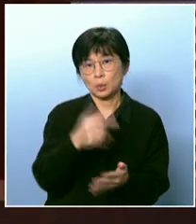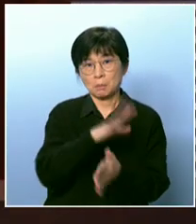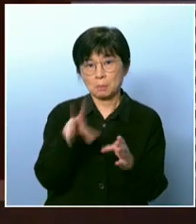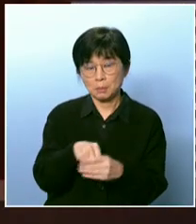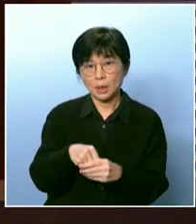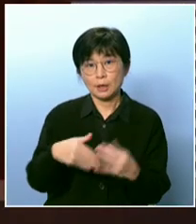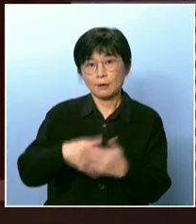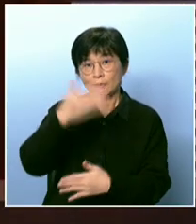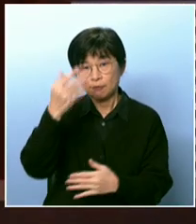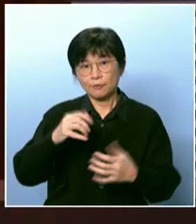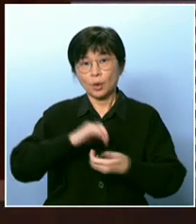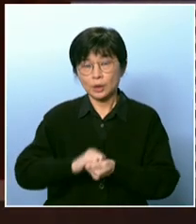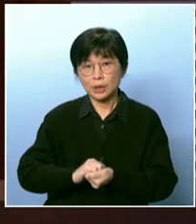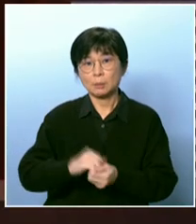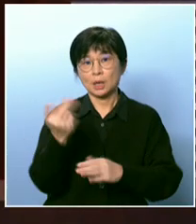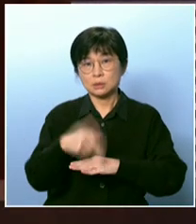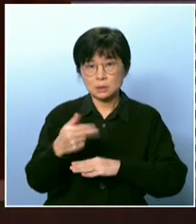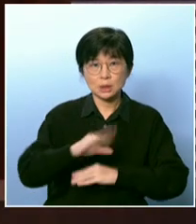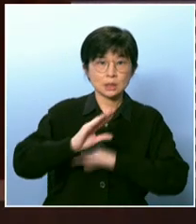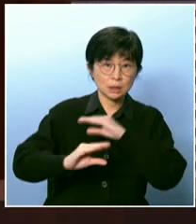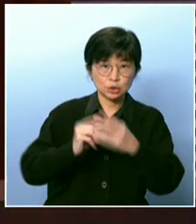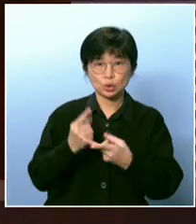5.5 years would start from after land